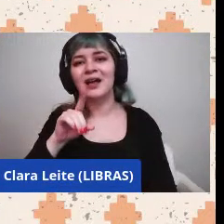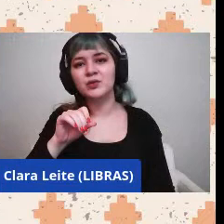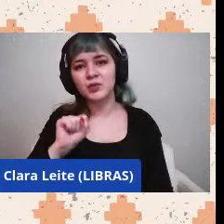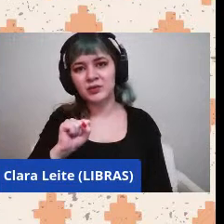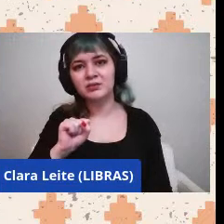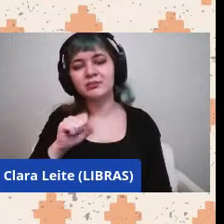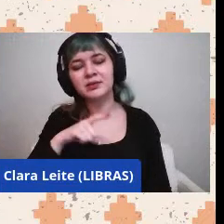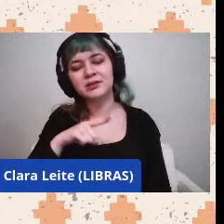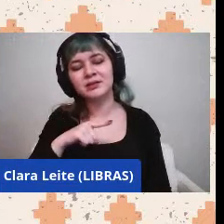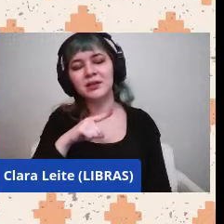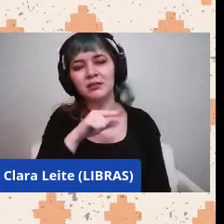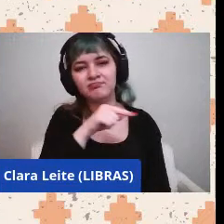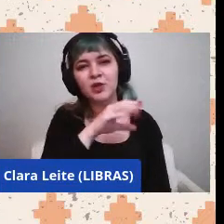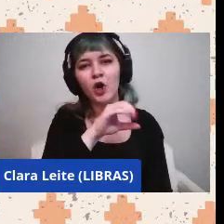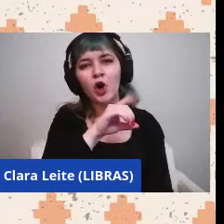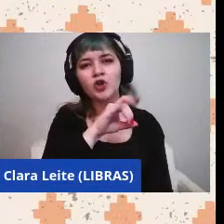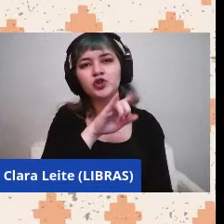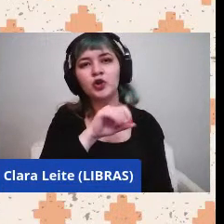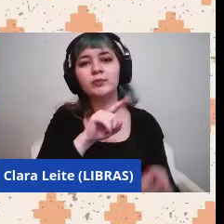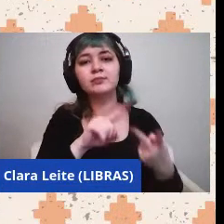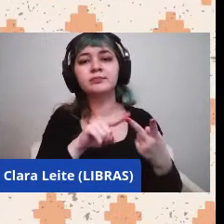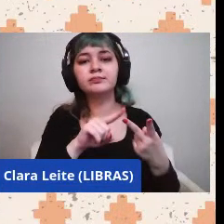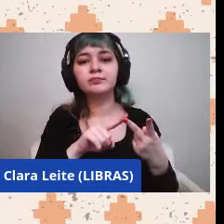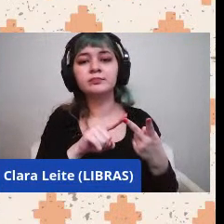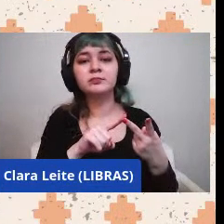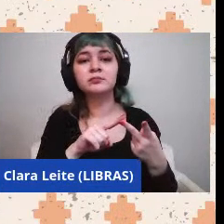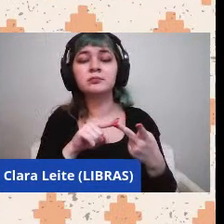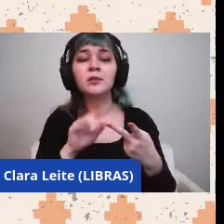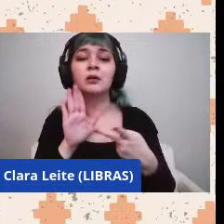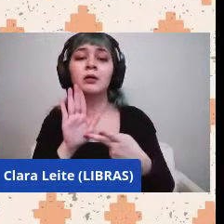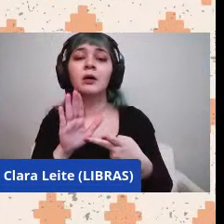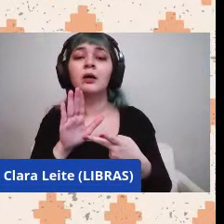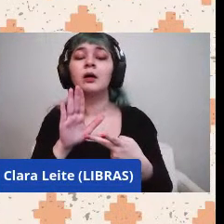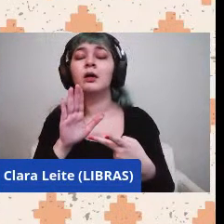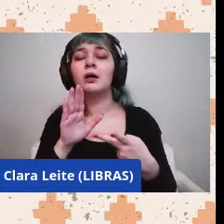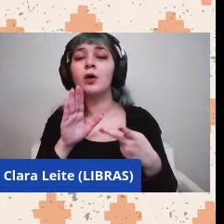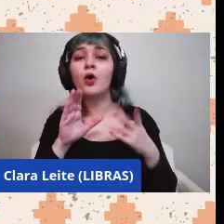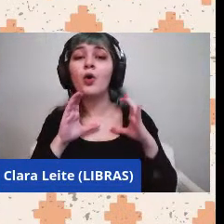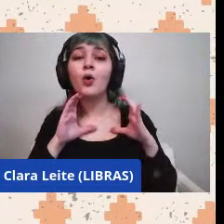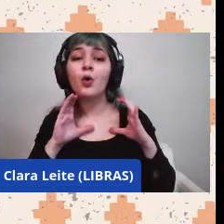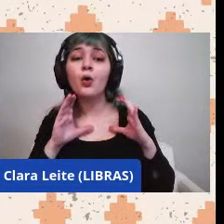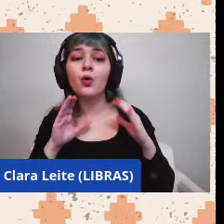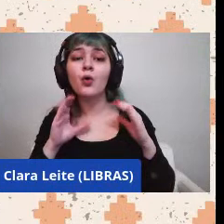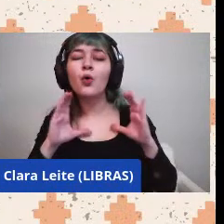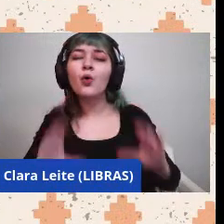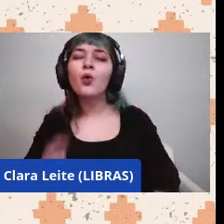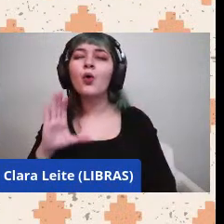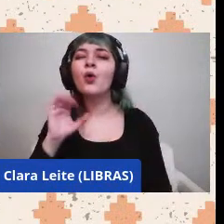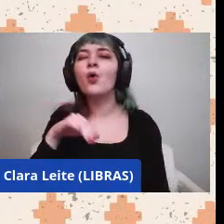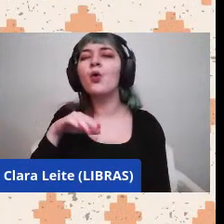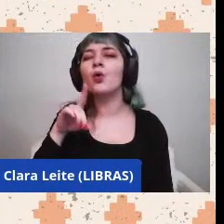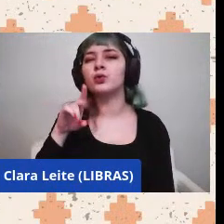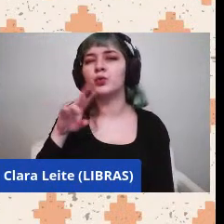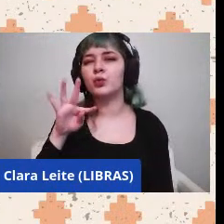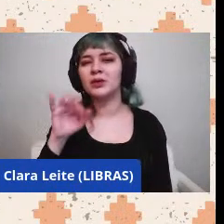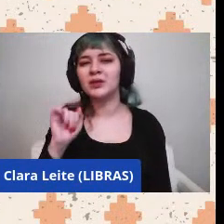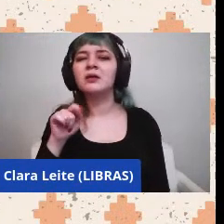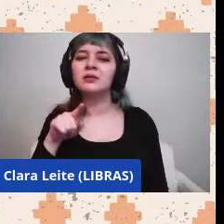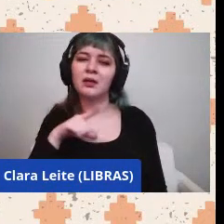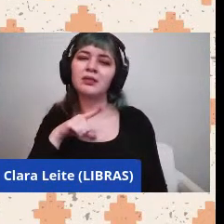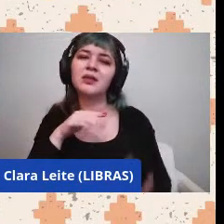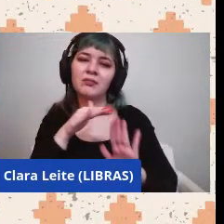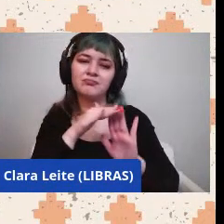one around welcoming, non-harassing, inclusive conduct that is also addressed in the code in areas of